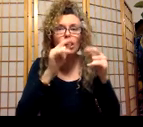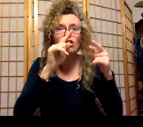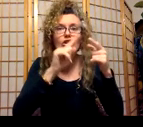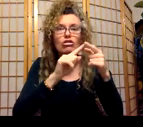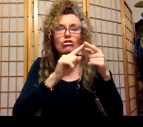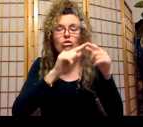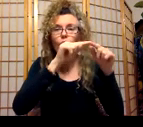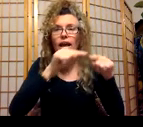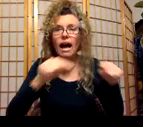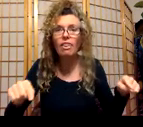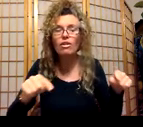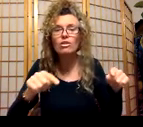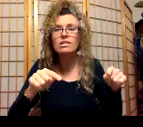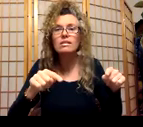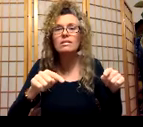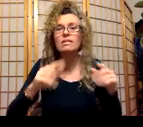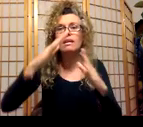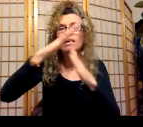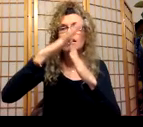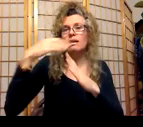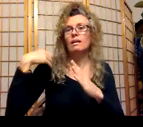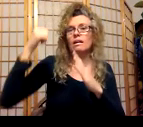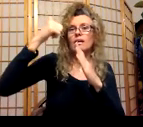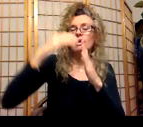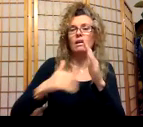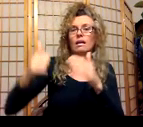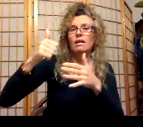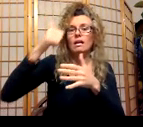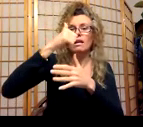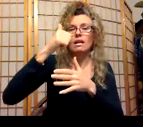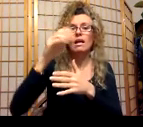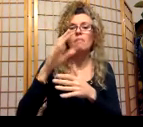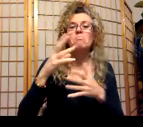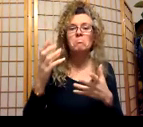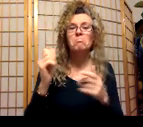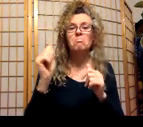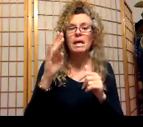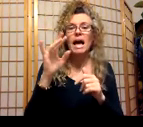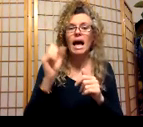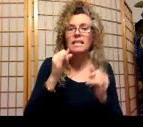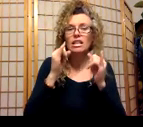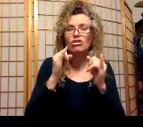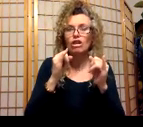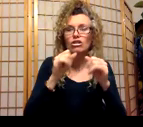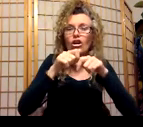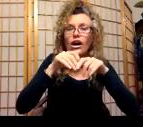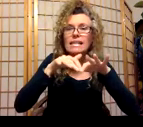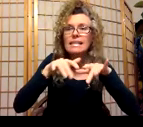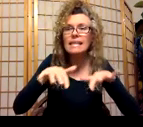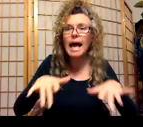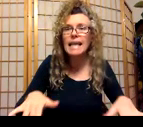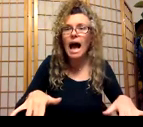the headquarter of the headquarters. And from out of BIS all instructions are entered and set to all the layers